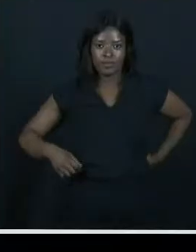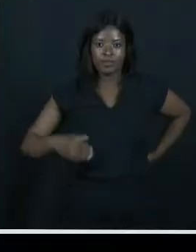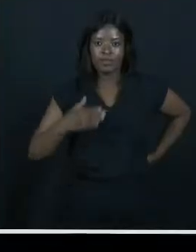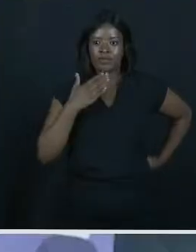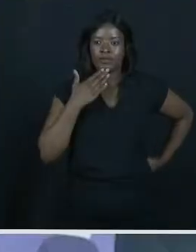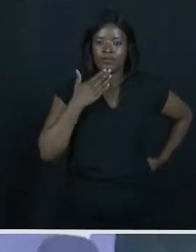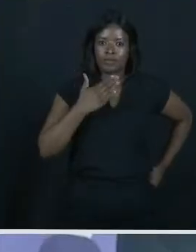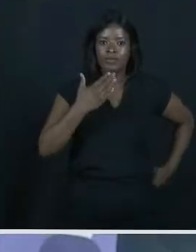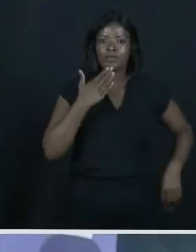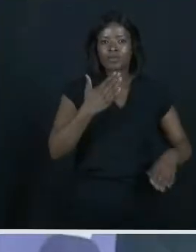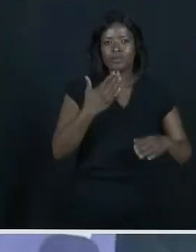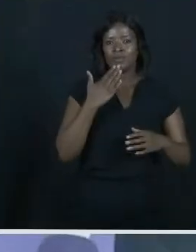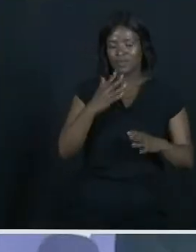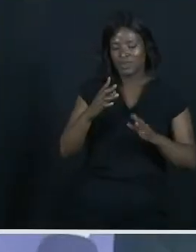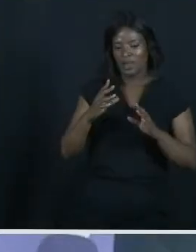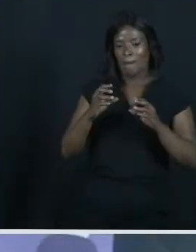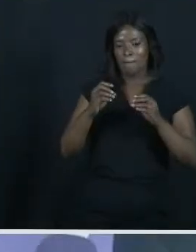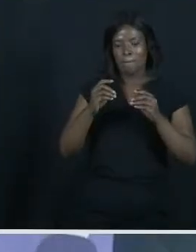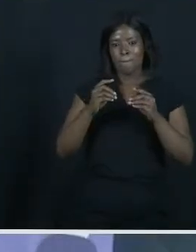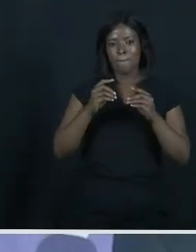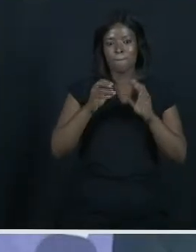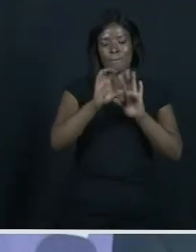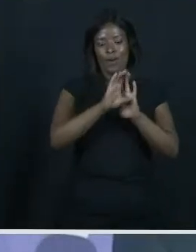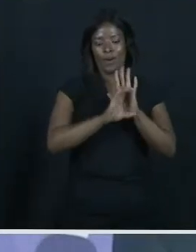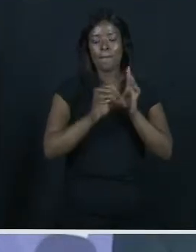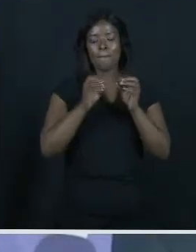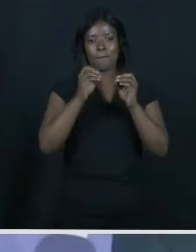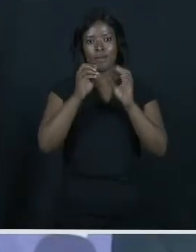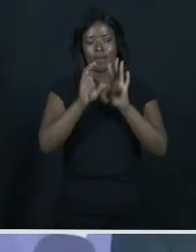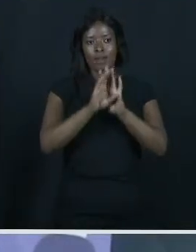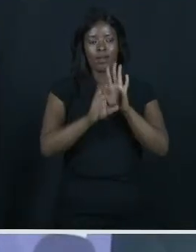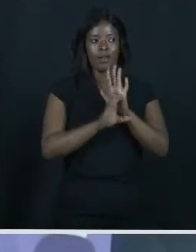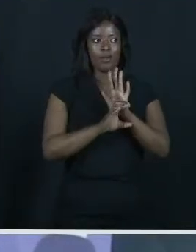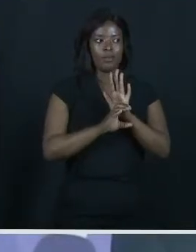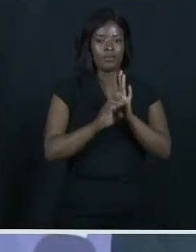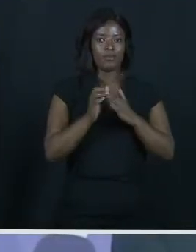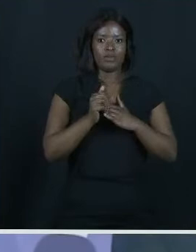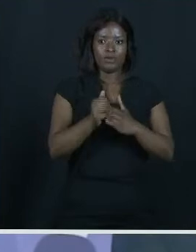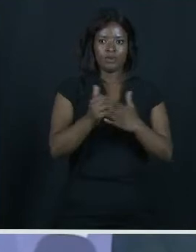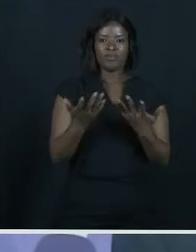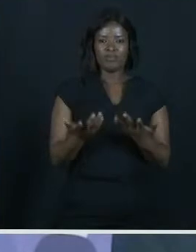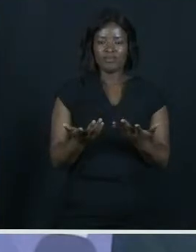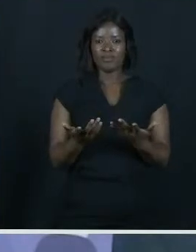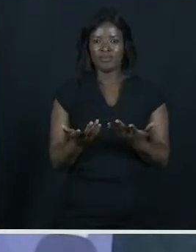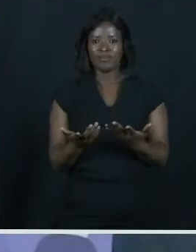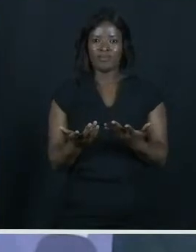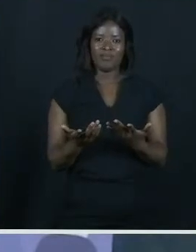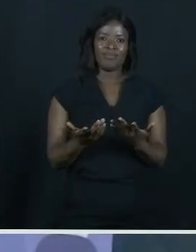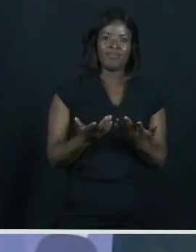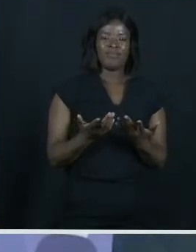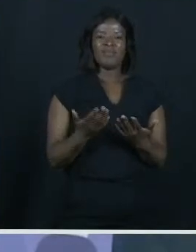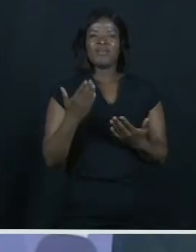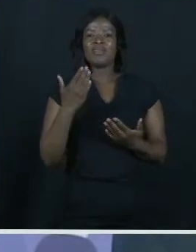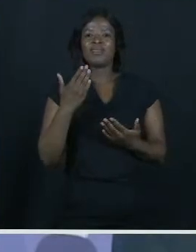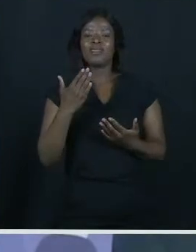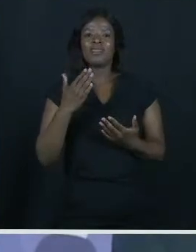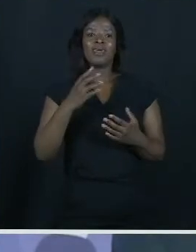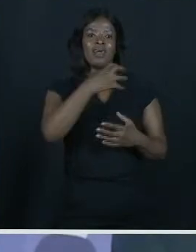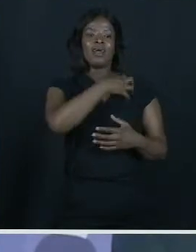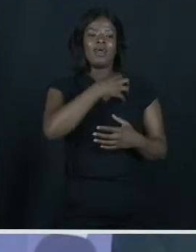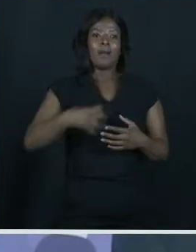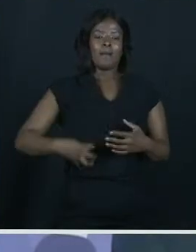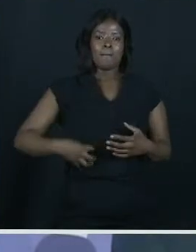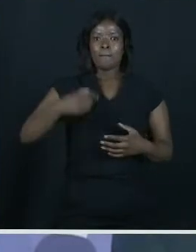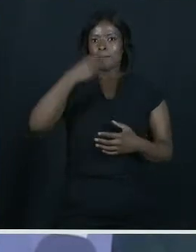Thank you very much, Program Director. President Ramaphosa, I know he's no longer in the audience, but I wanted to